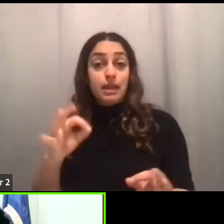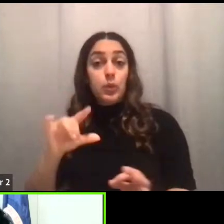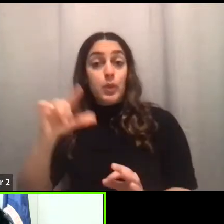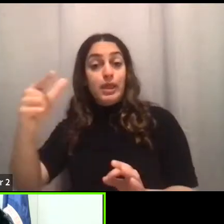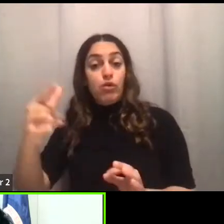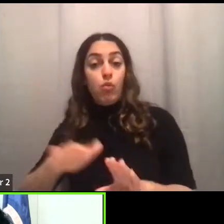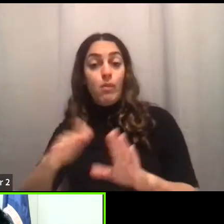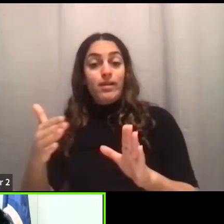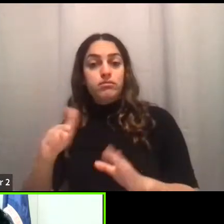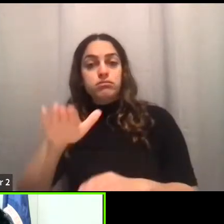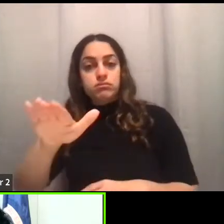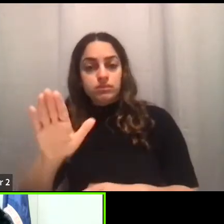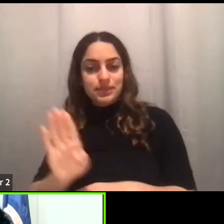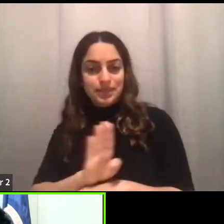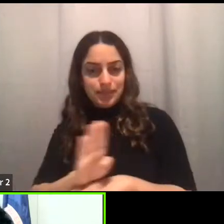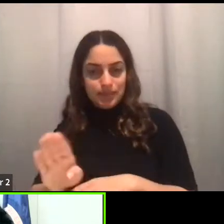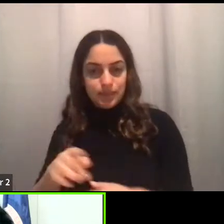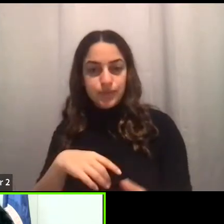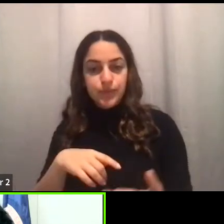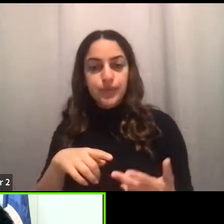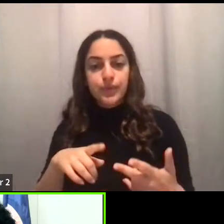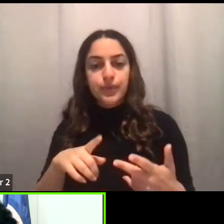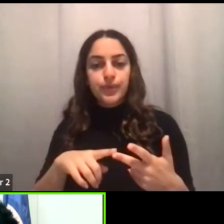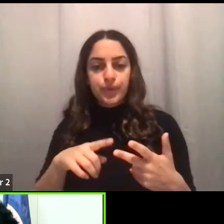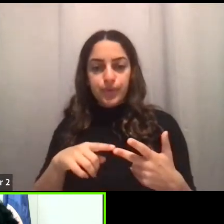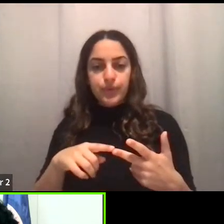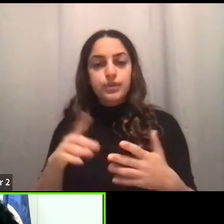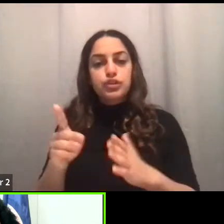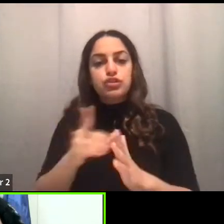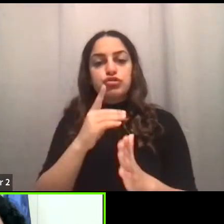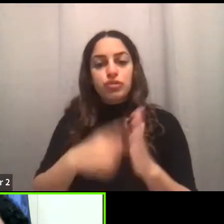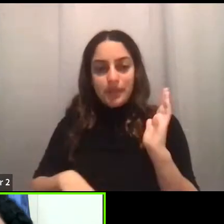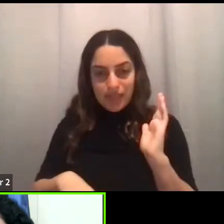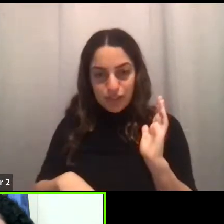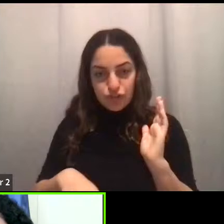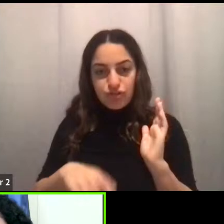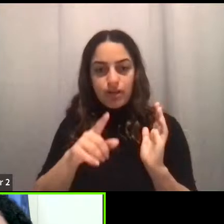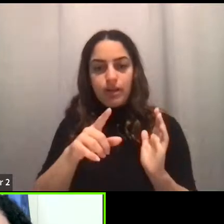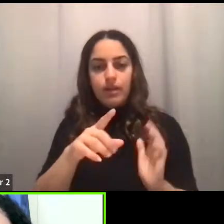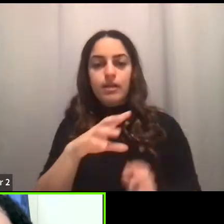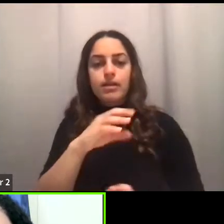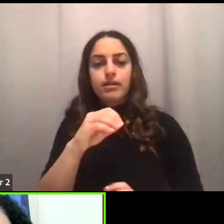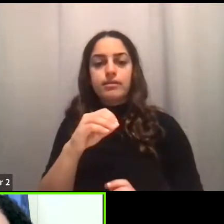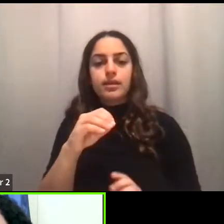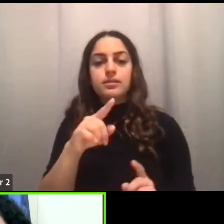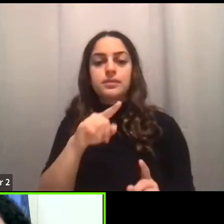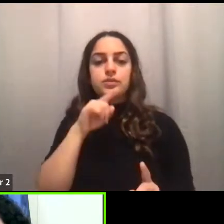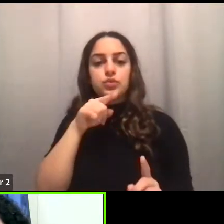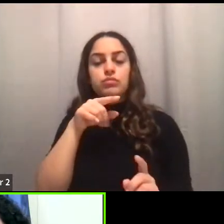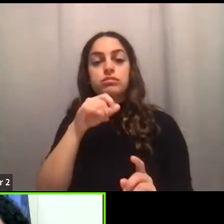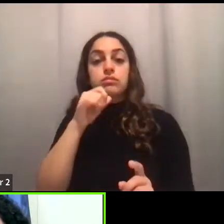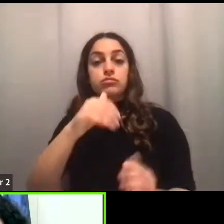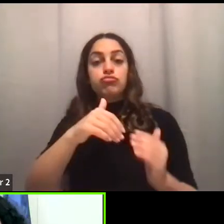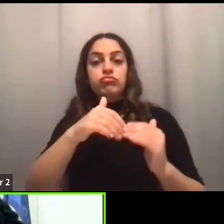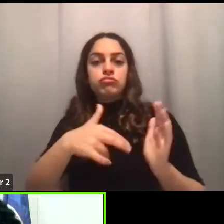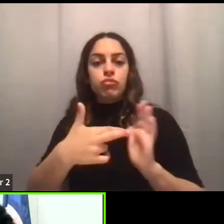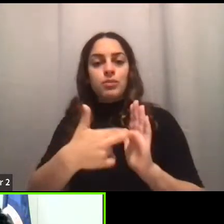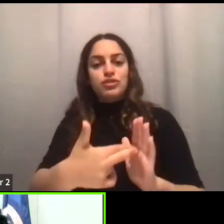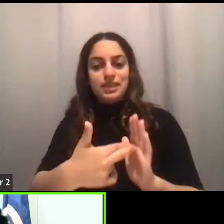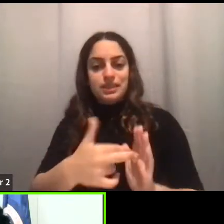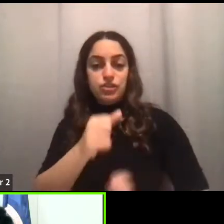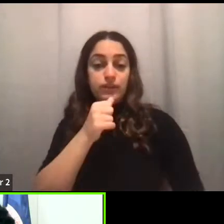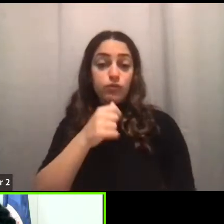forms has led to significant underrepresentation of women and workers of color and good paying jobs in the building trades